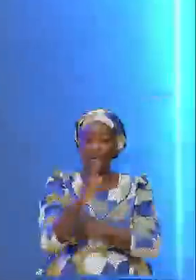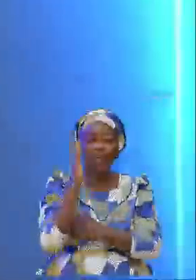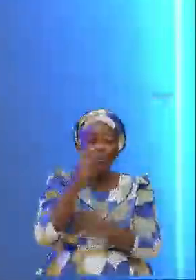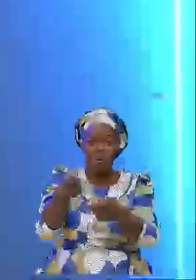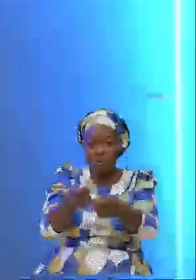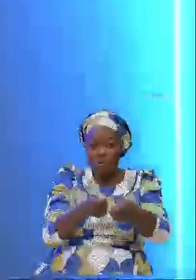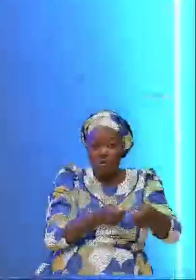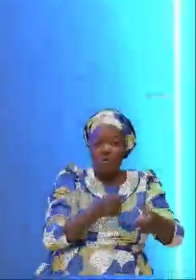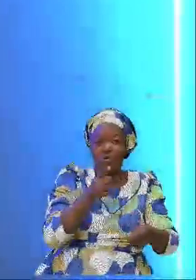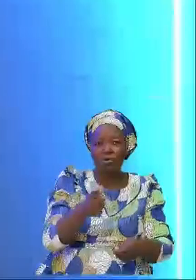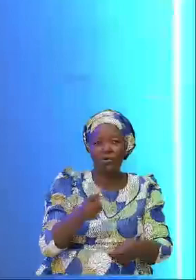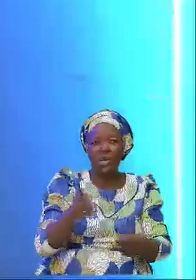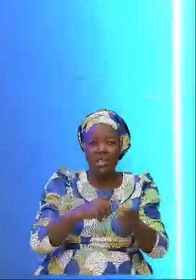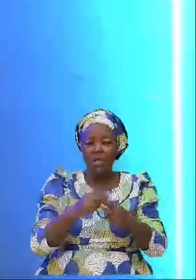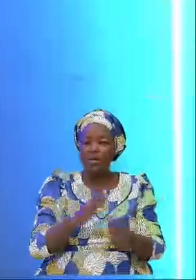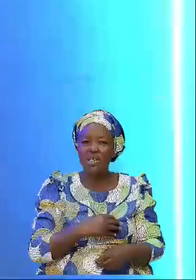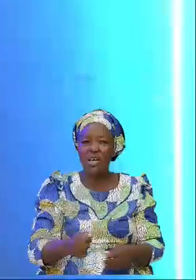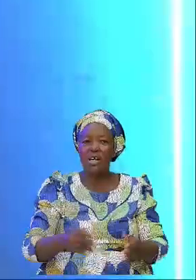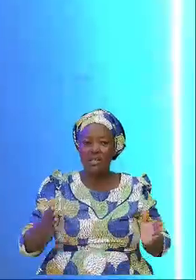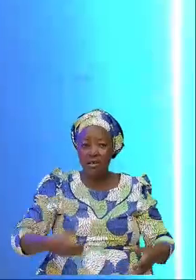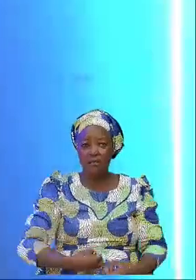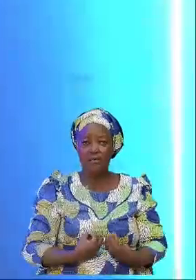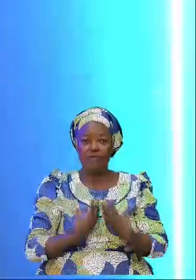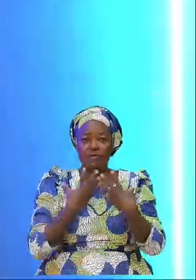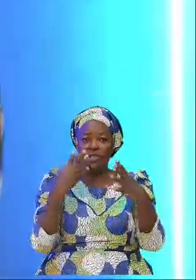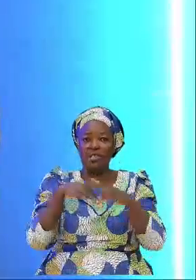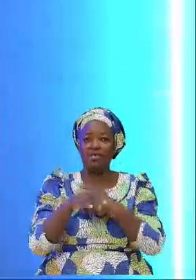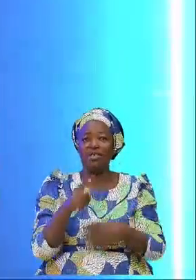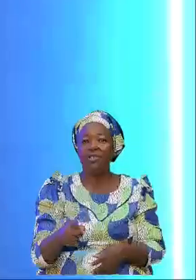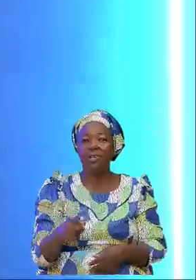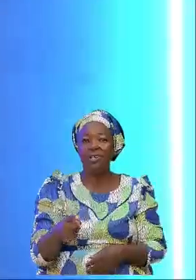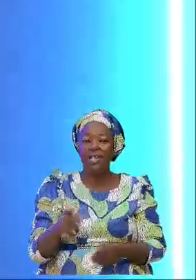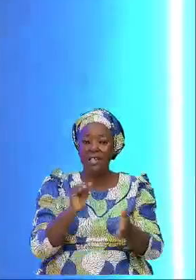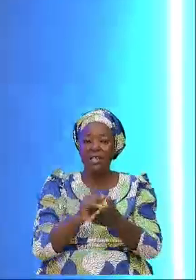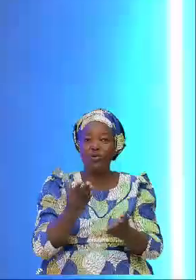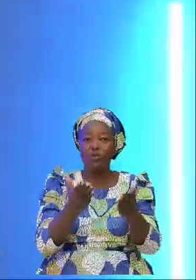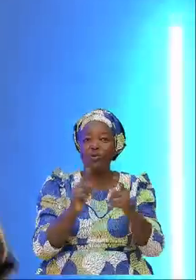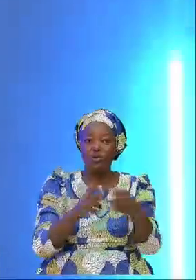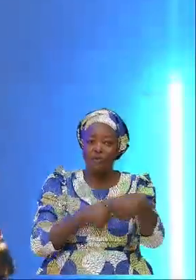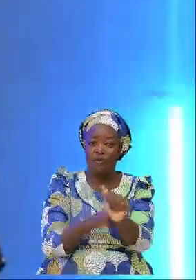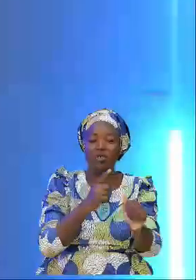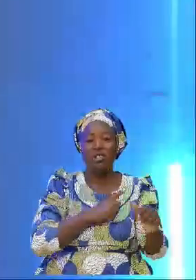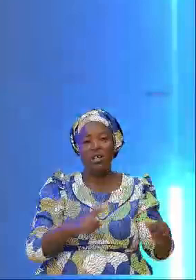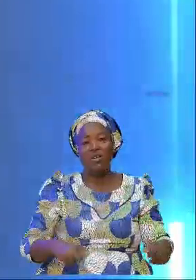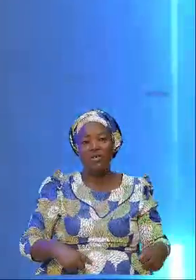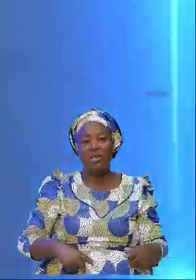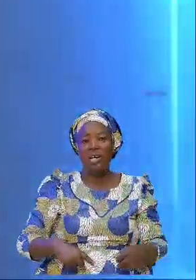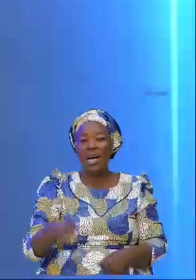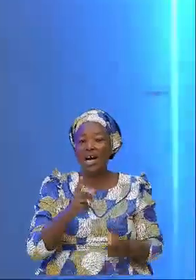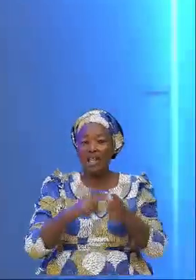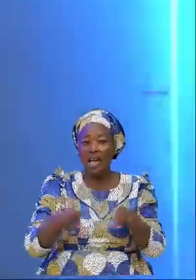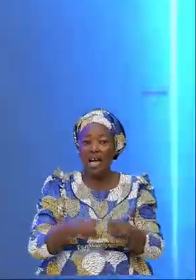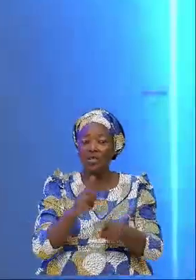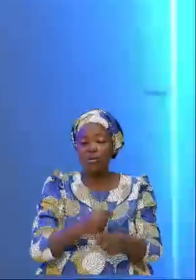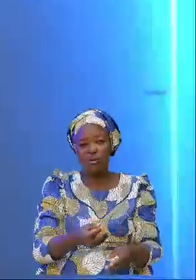for you. And the Spirit of God will draw you. There'll be an urge inside you that you want